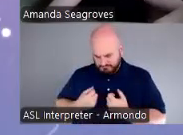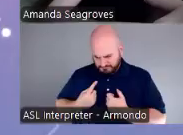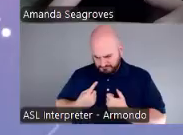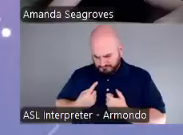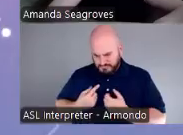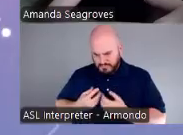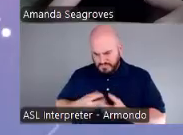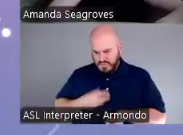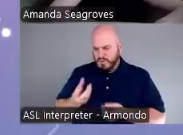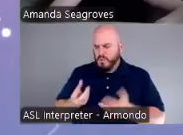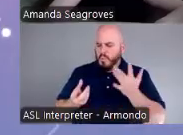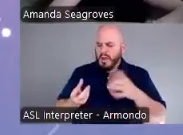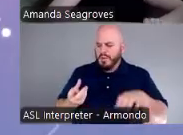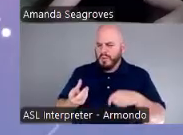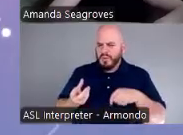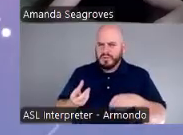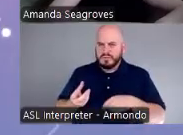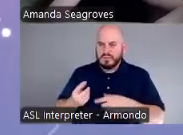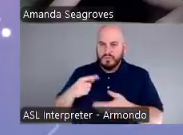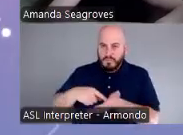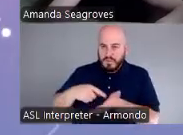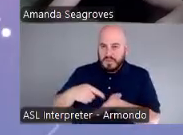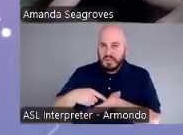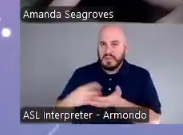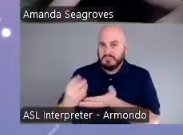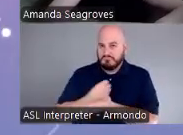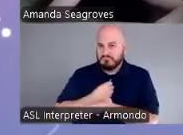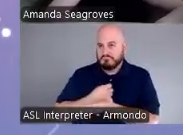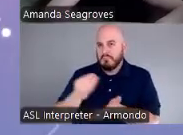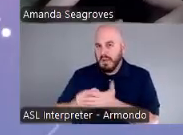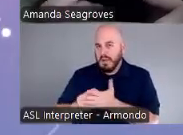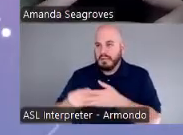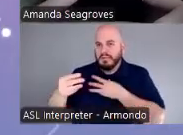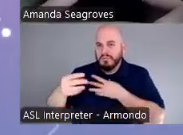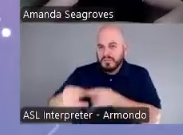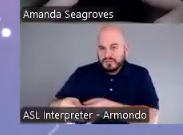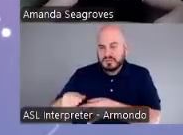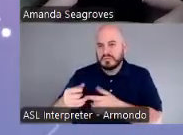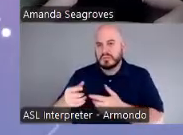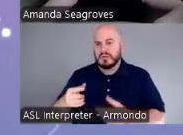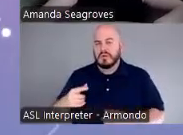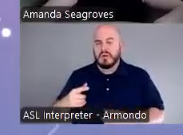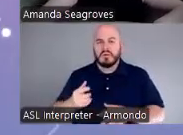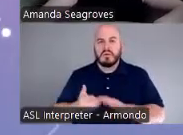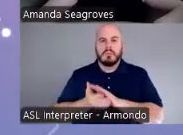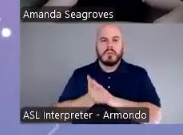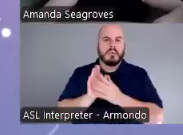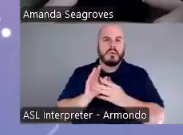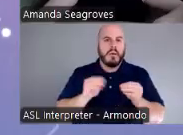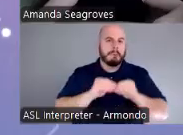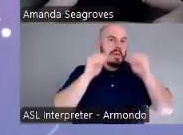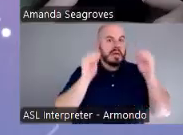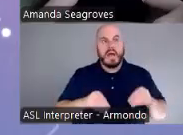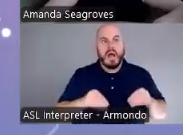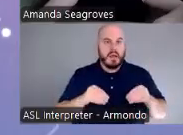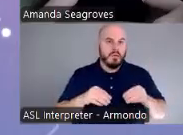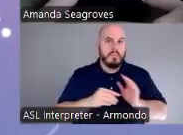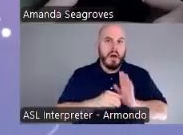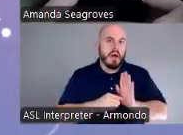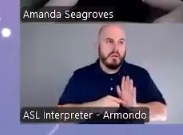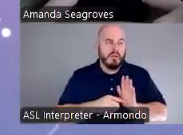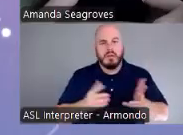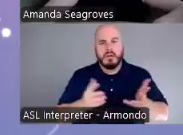doing this? Are we doing this for billing and for productivity and efficiency? And are we McDonaldizing? I'm not sure if you're familiar with the